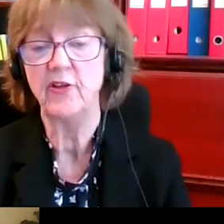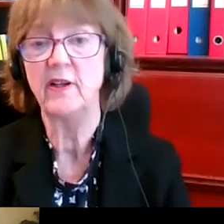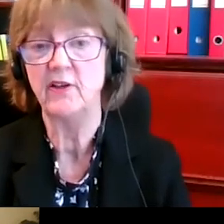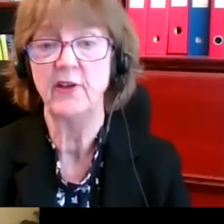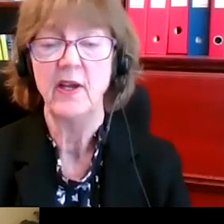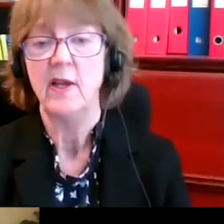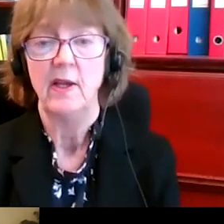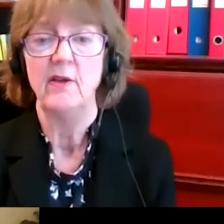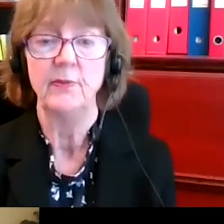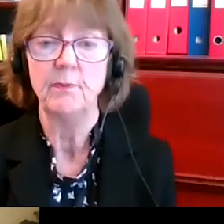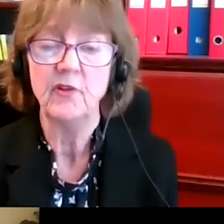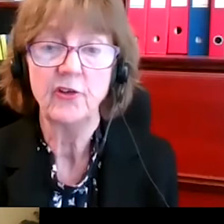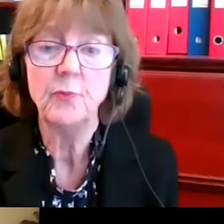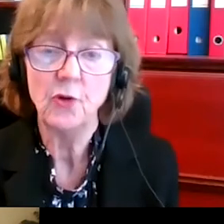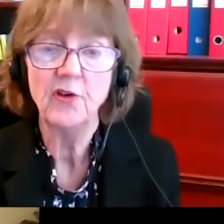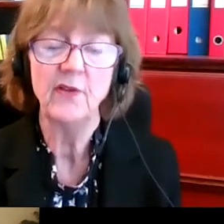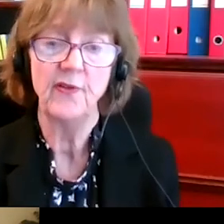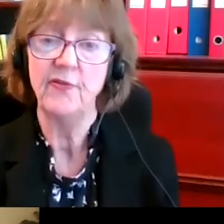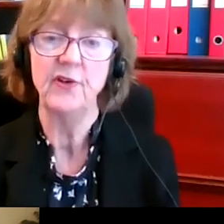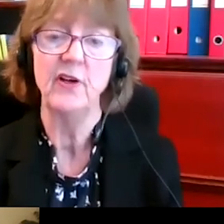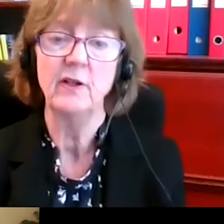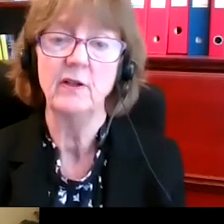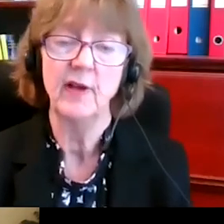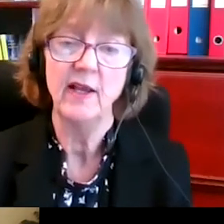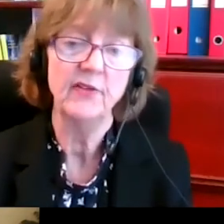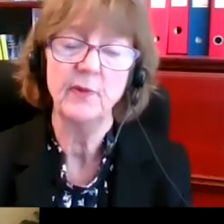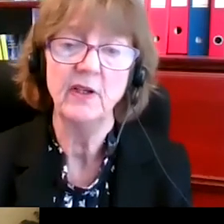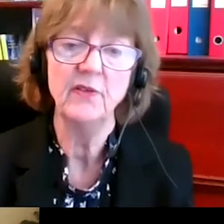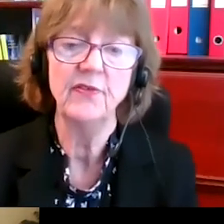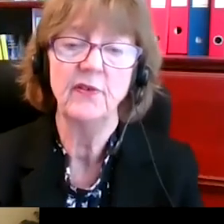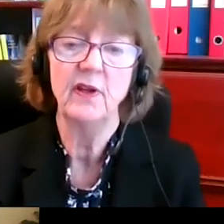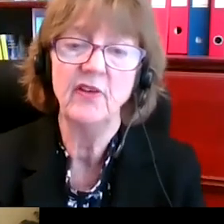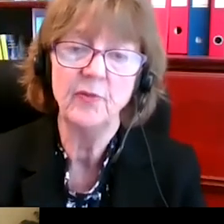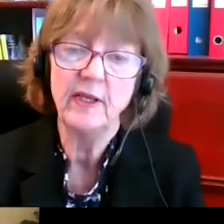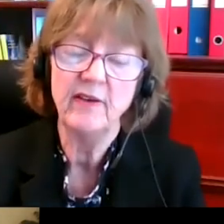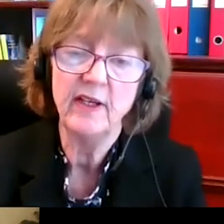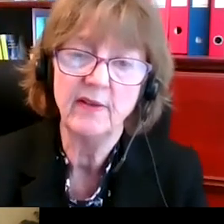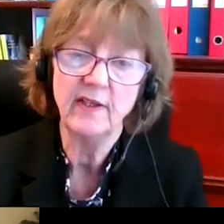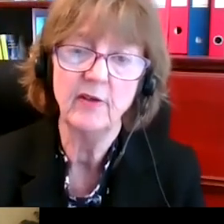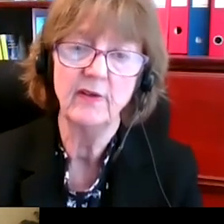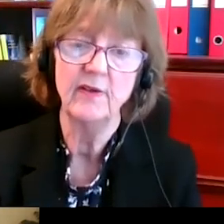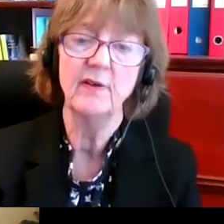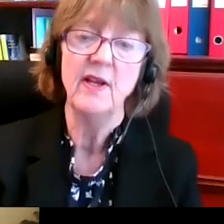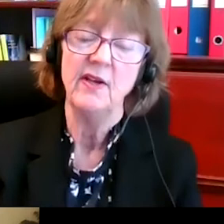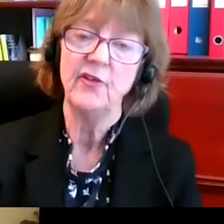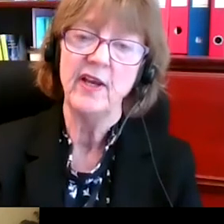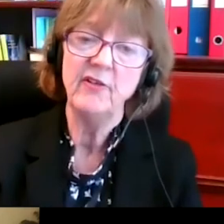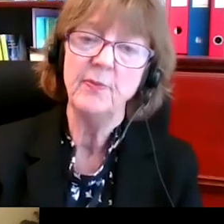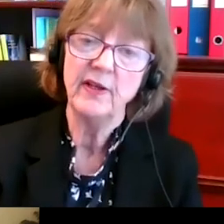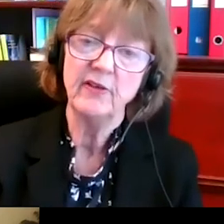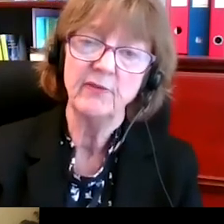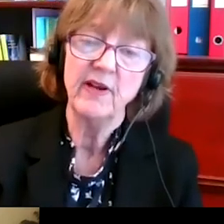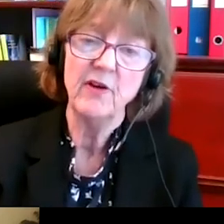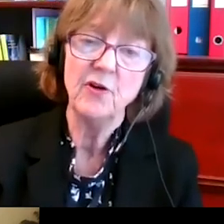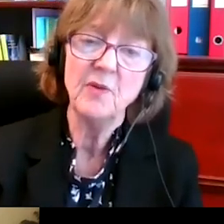when the child is just born, if the child has some kind of disability at that stage,